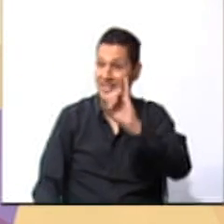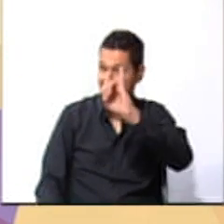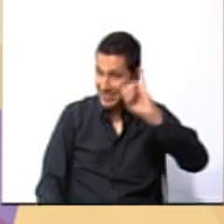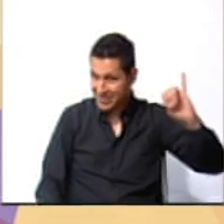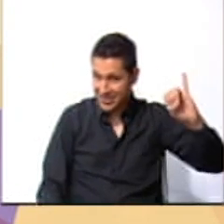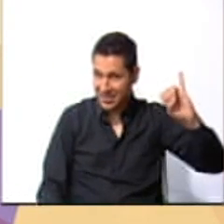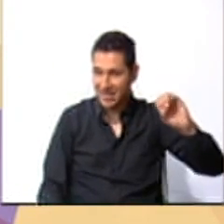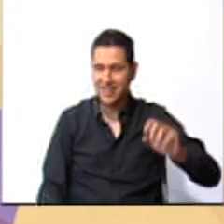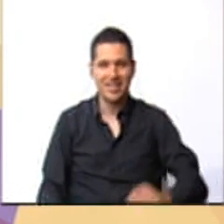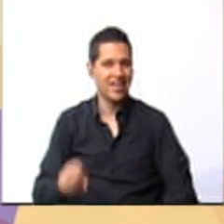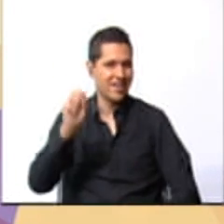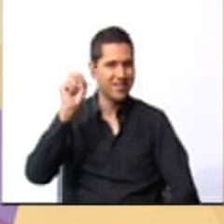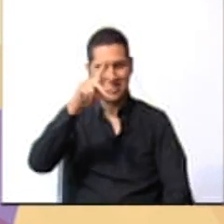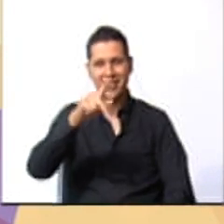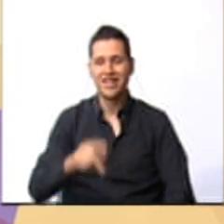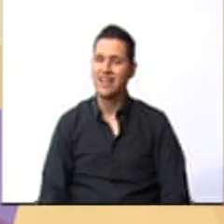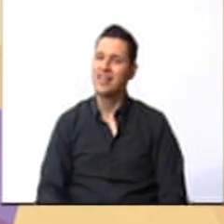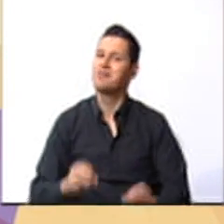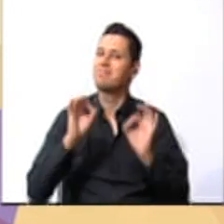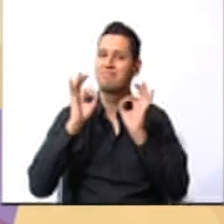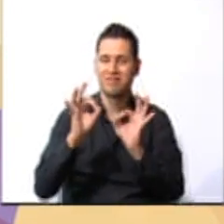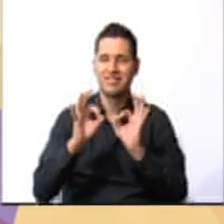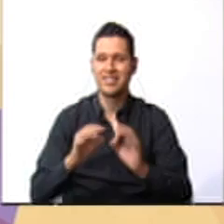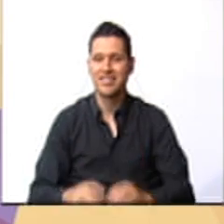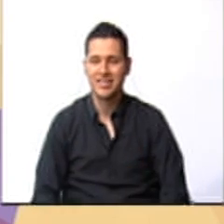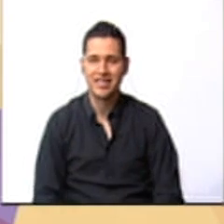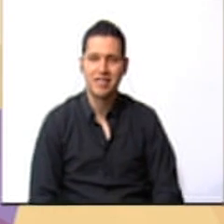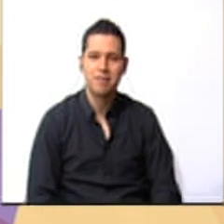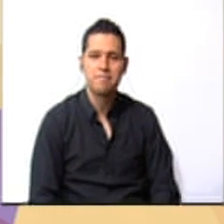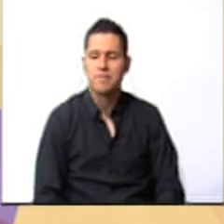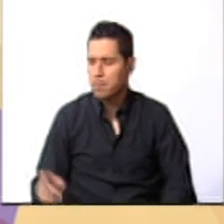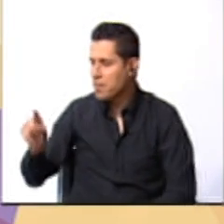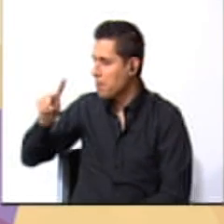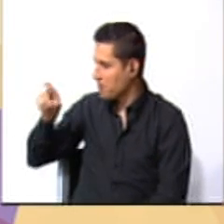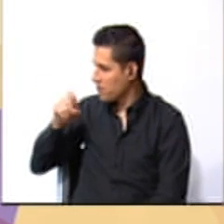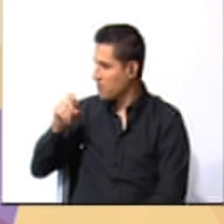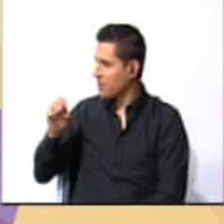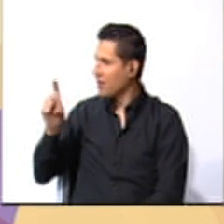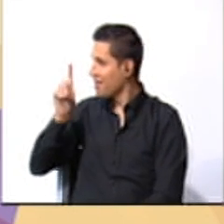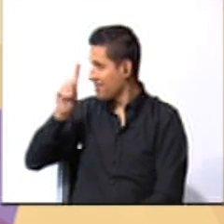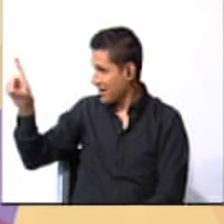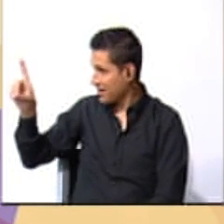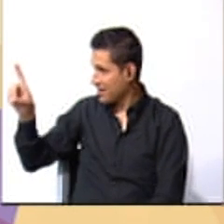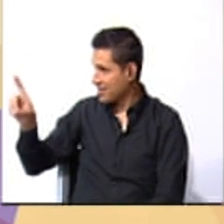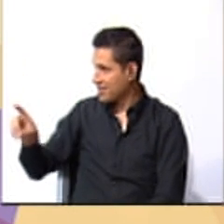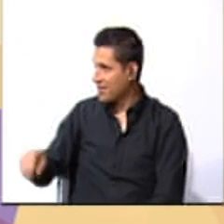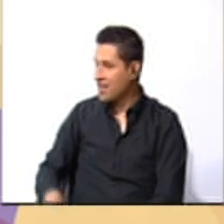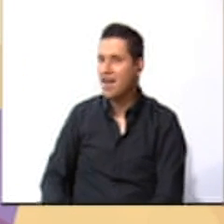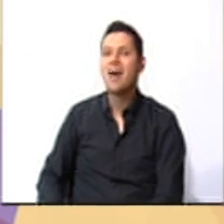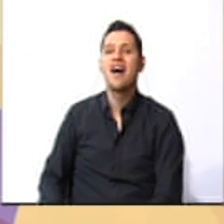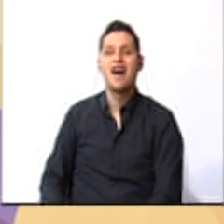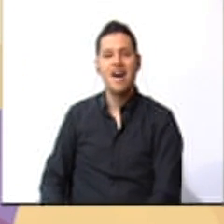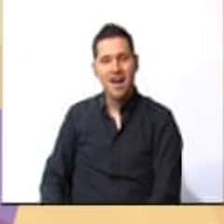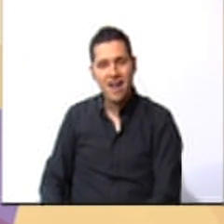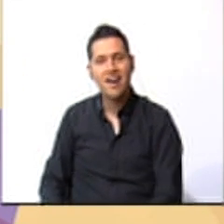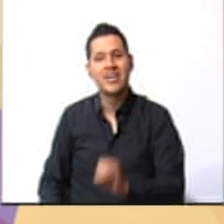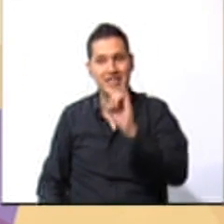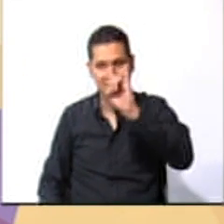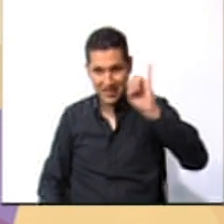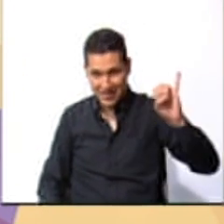left. Okay, very good. Jack, right, this one. And